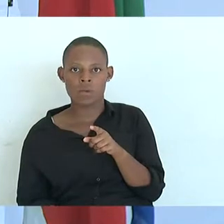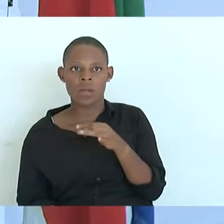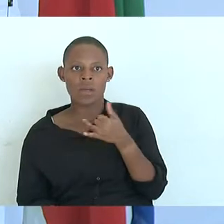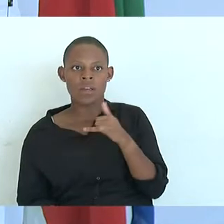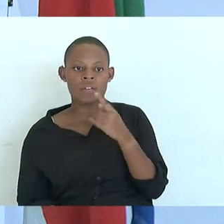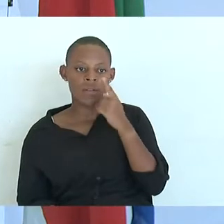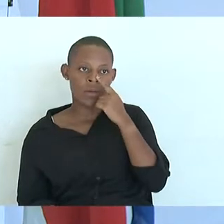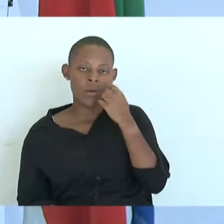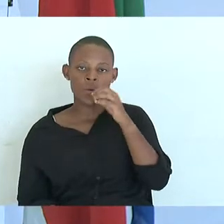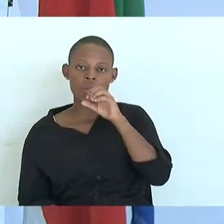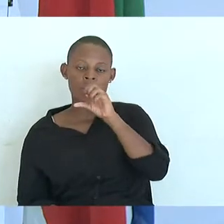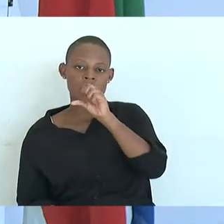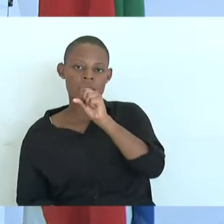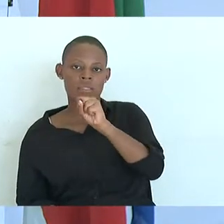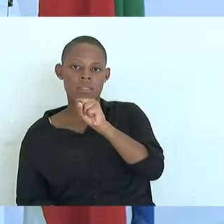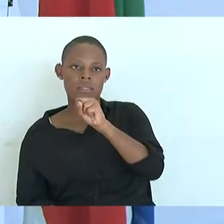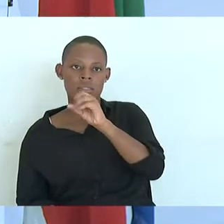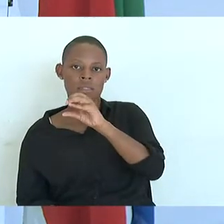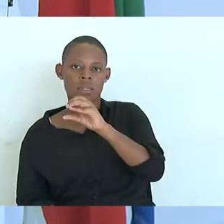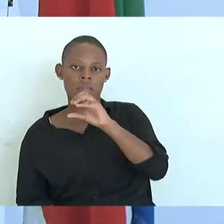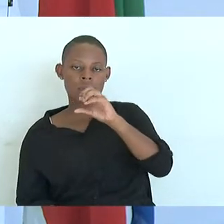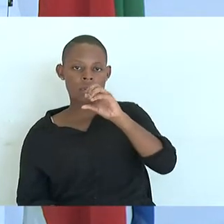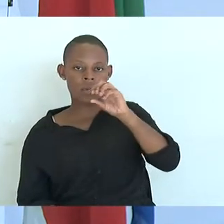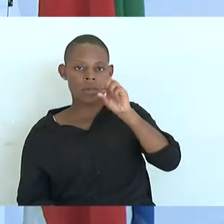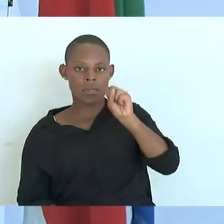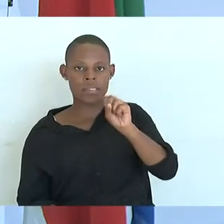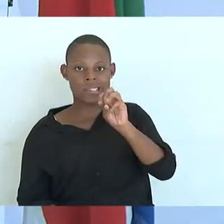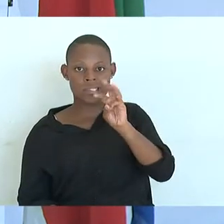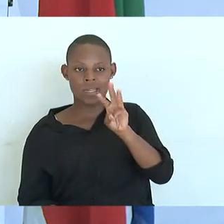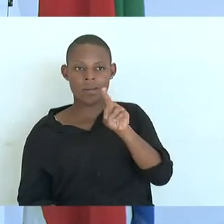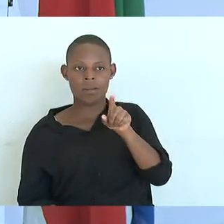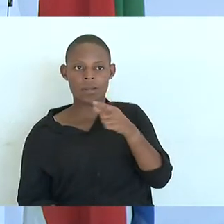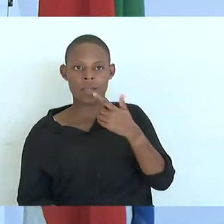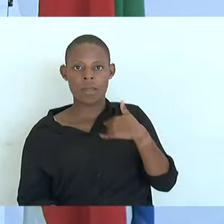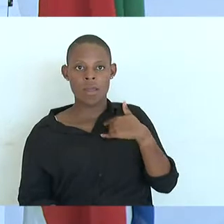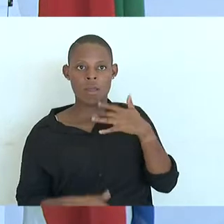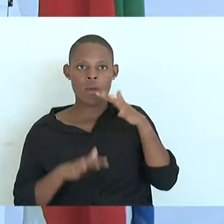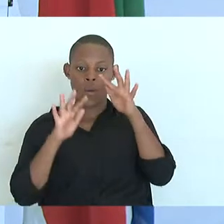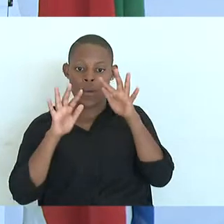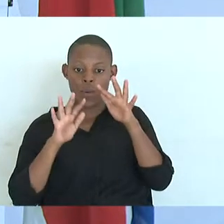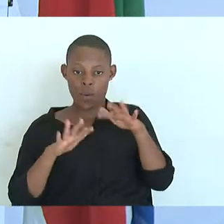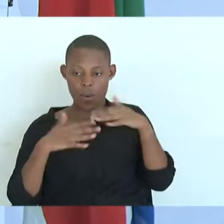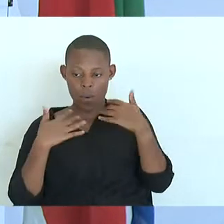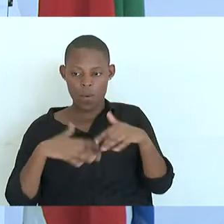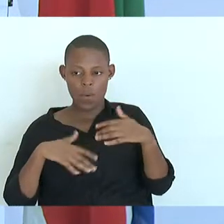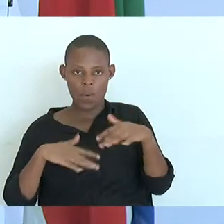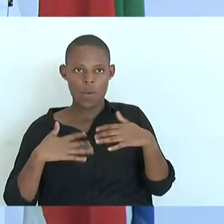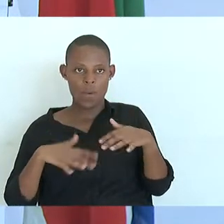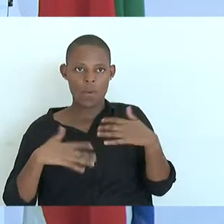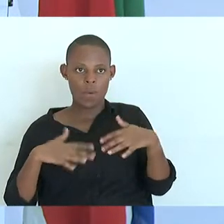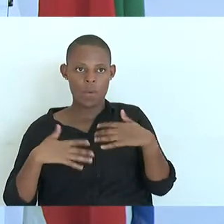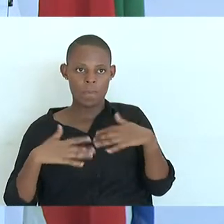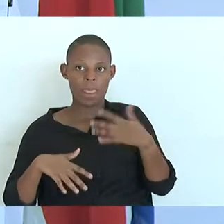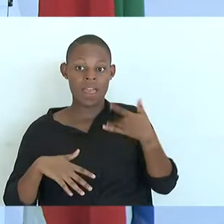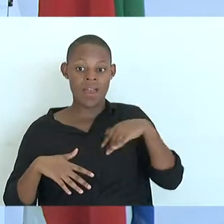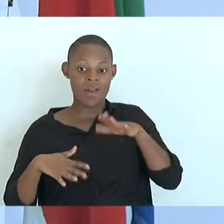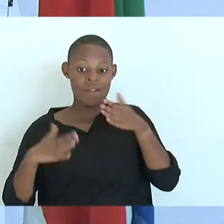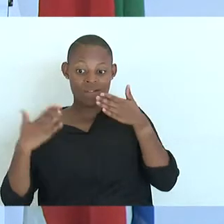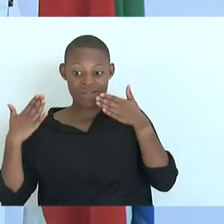CSW praise us for, it's about how we should focus